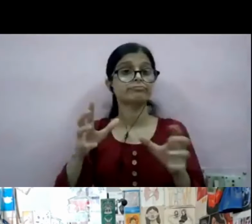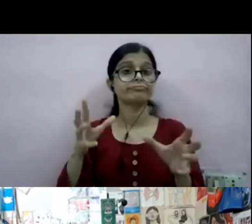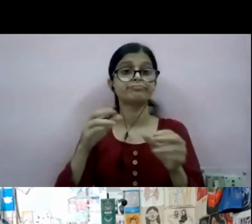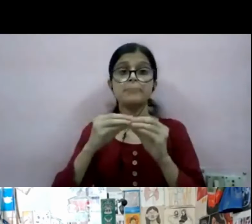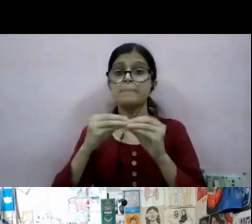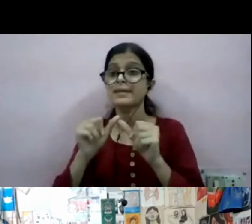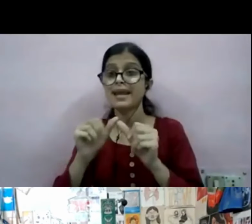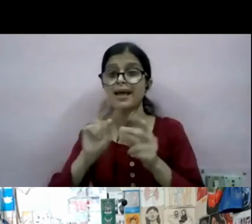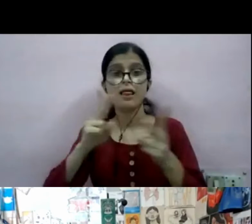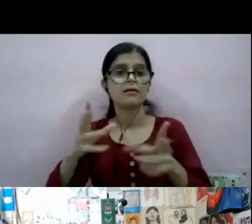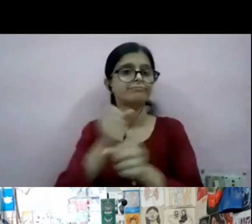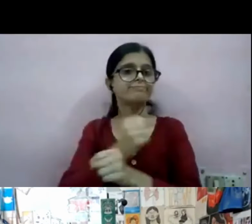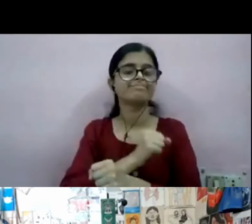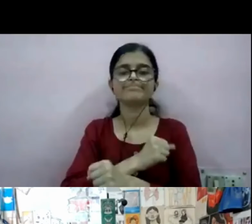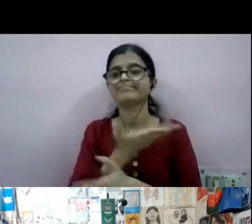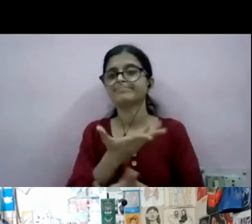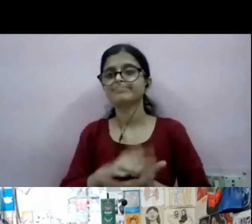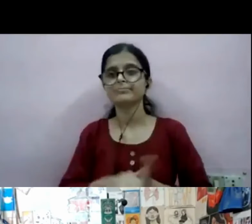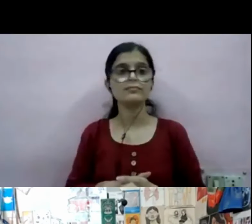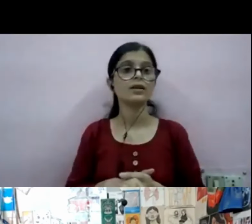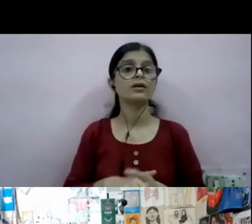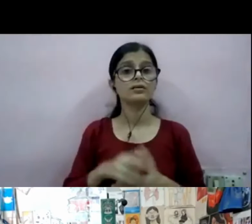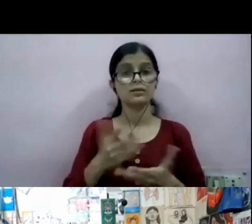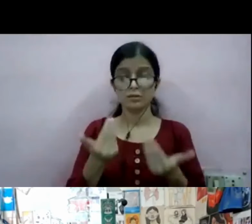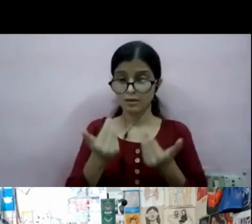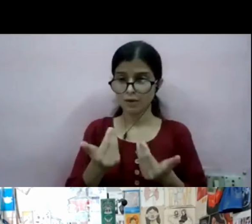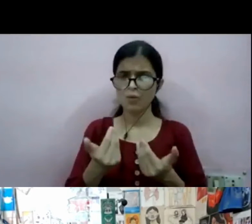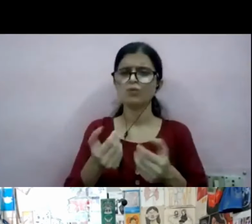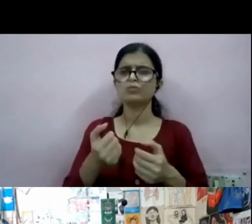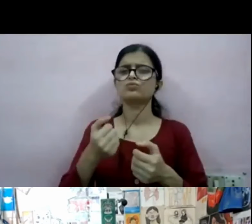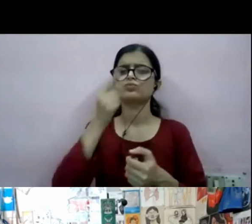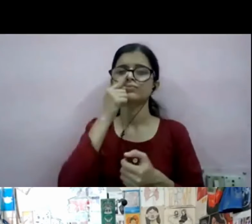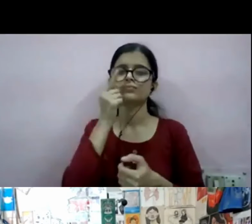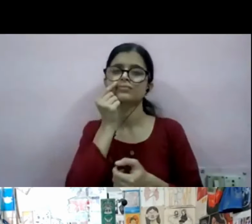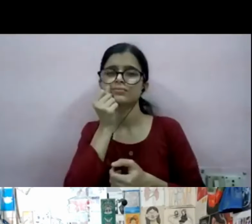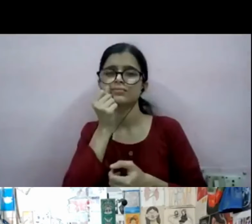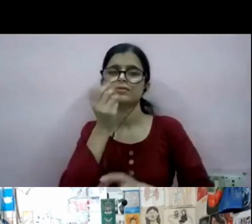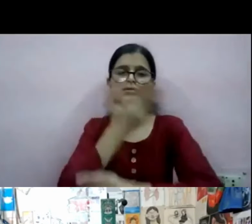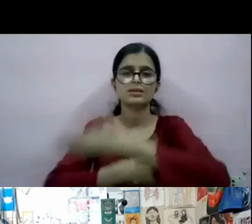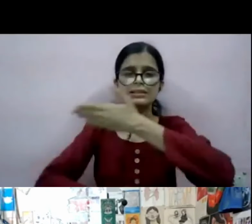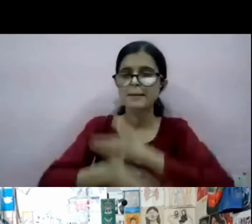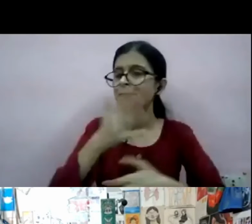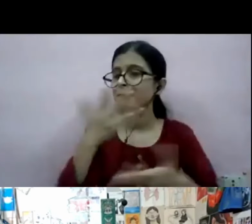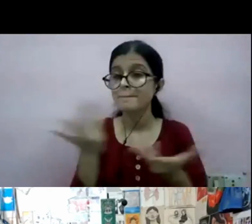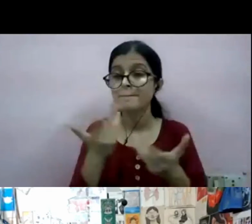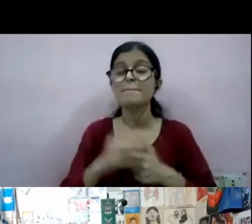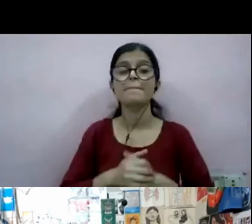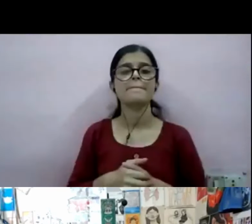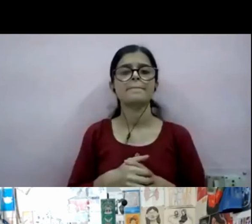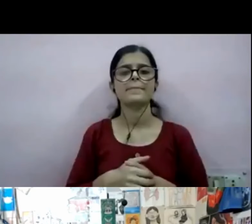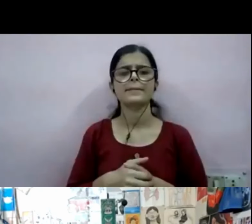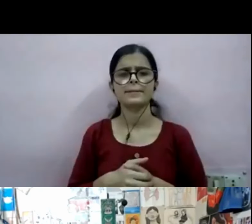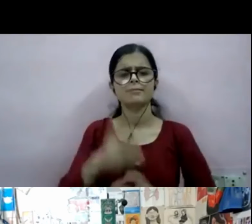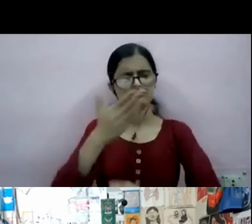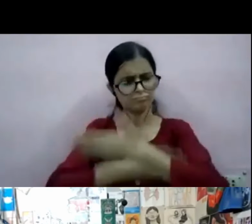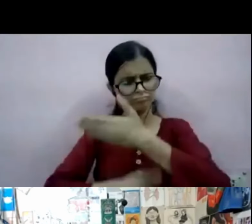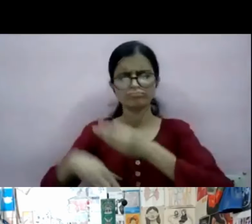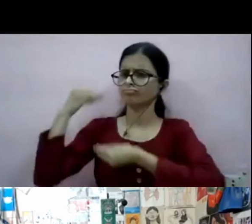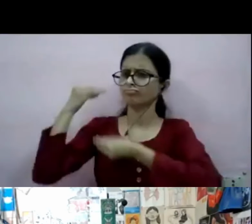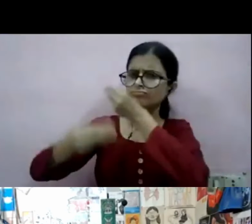then we talk about gendered disability, and disability is basically gendered,